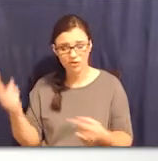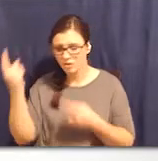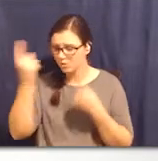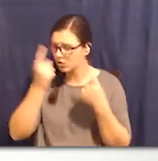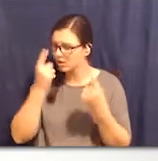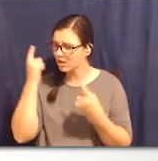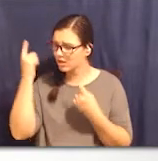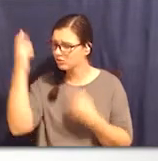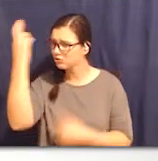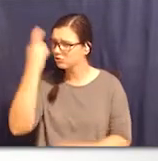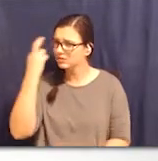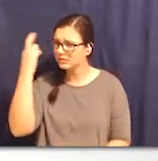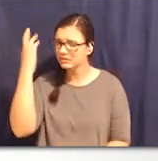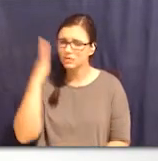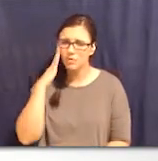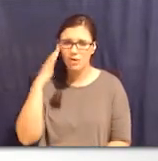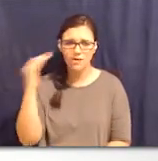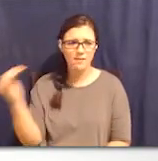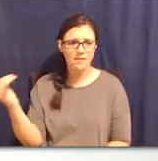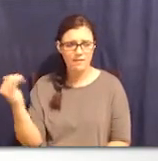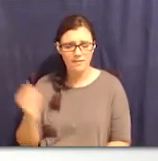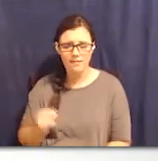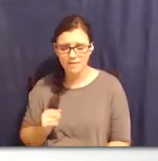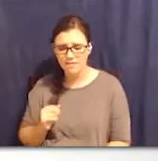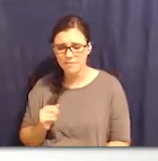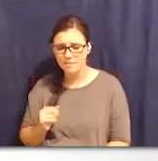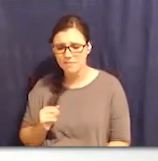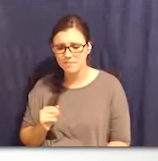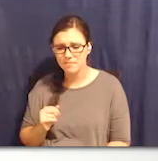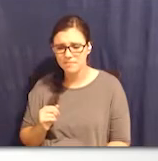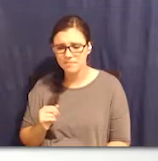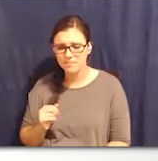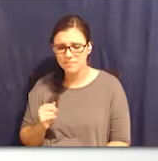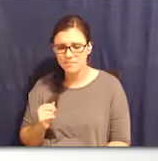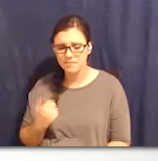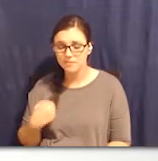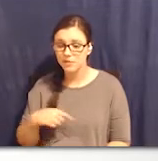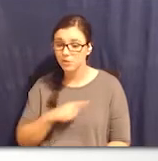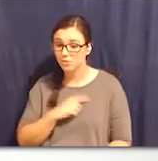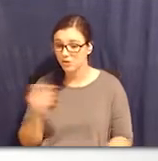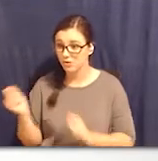Have you ever wondered why